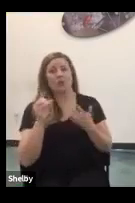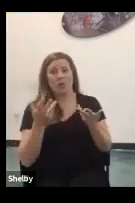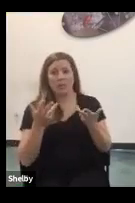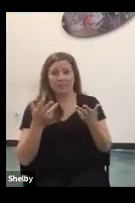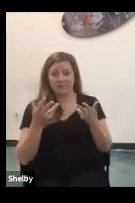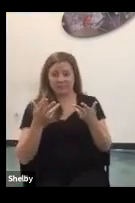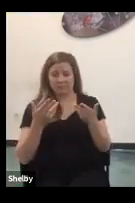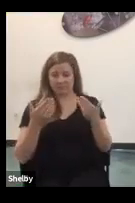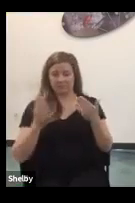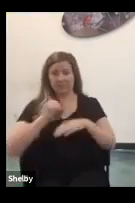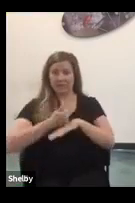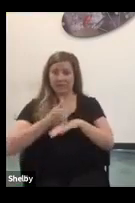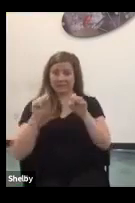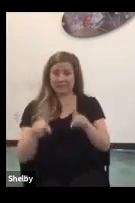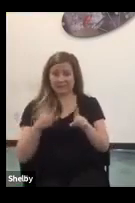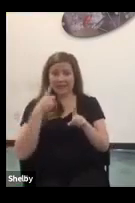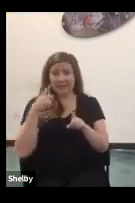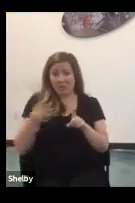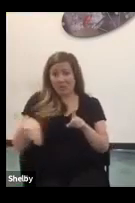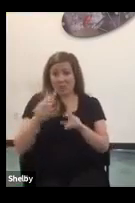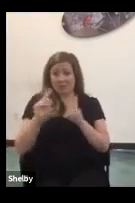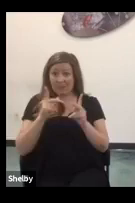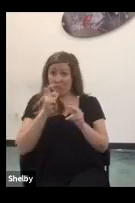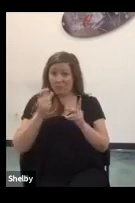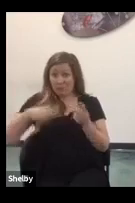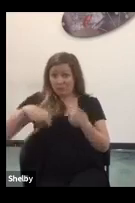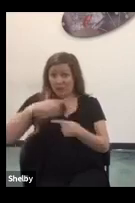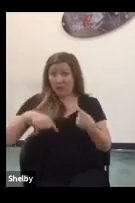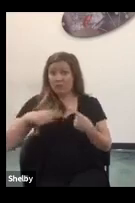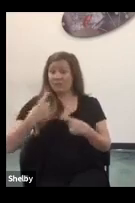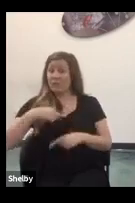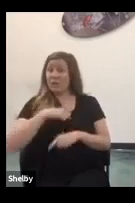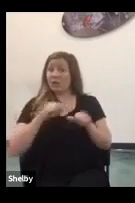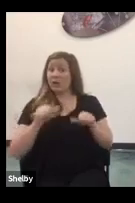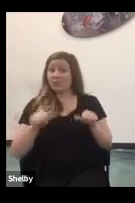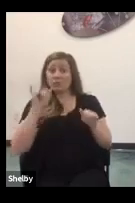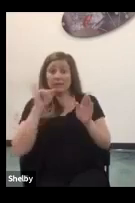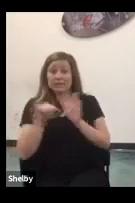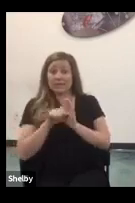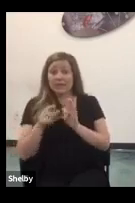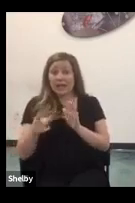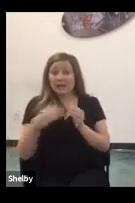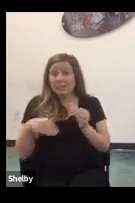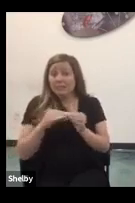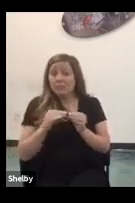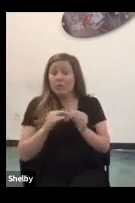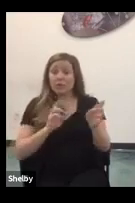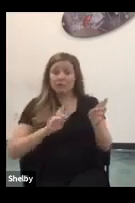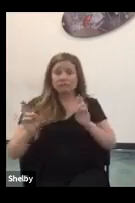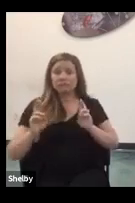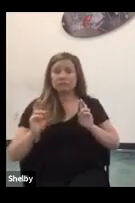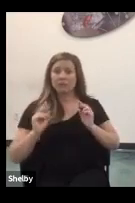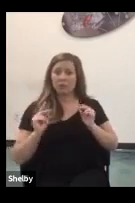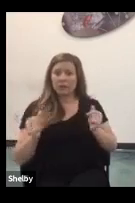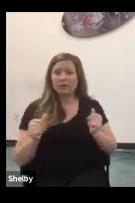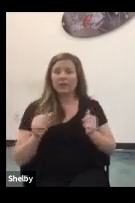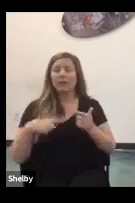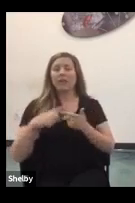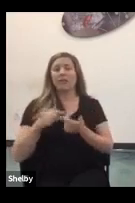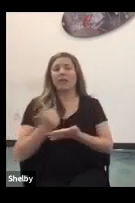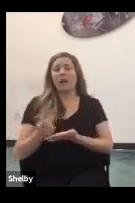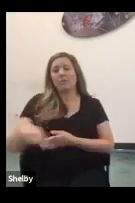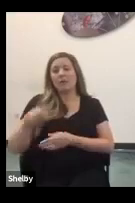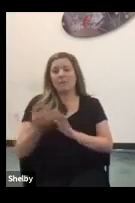testing for those contacts, we are able to identify them more readily, so more quickly, help them become aware of